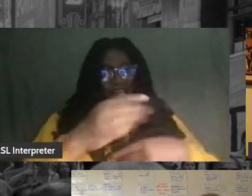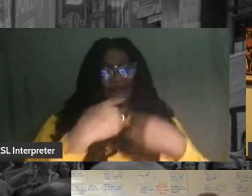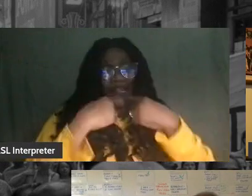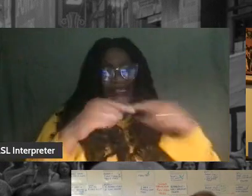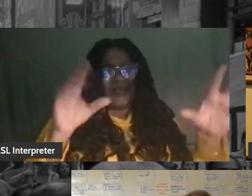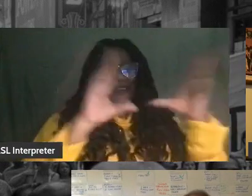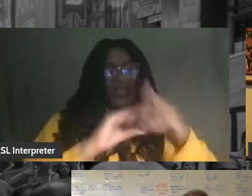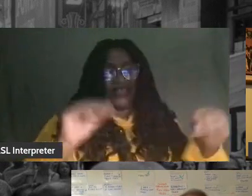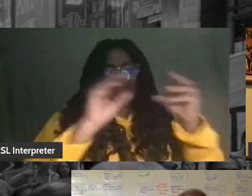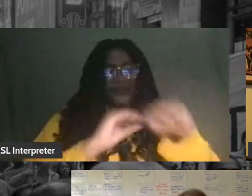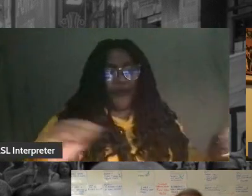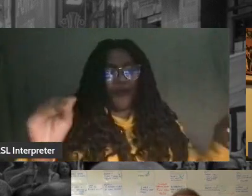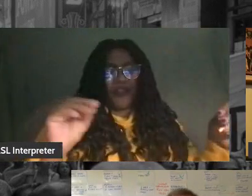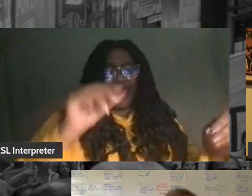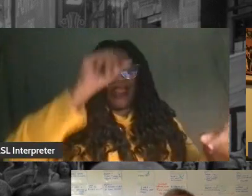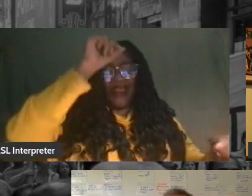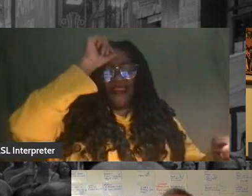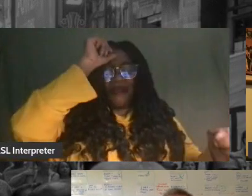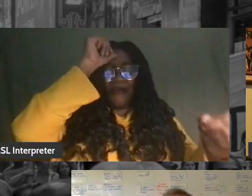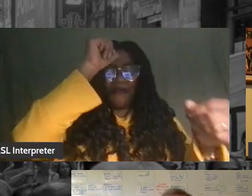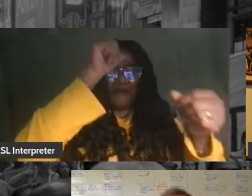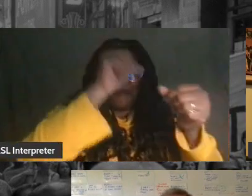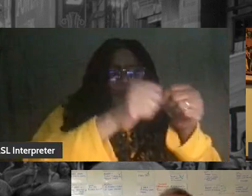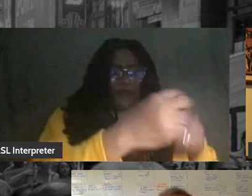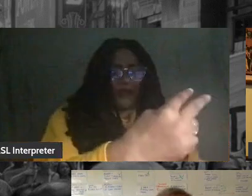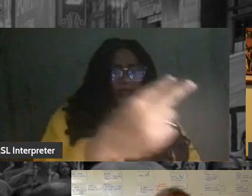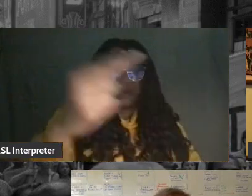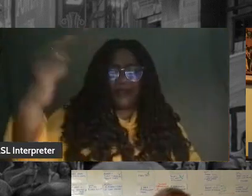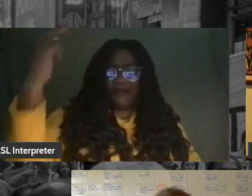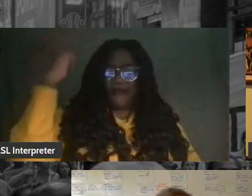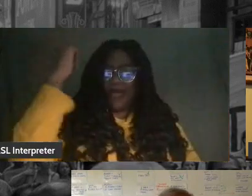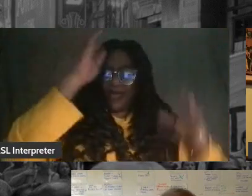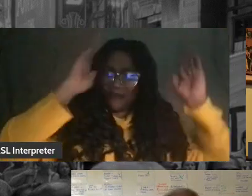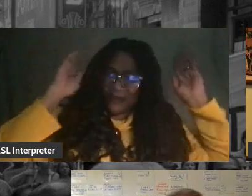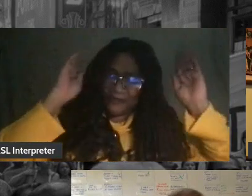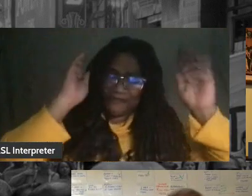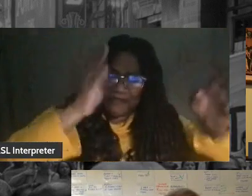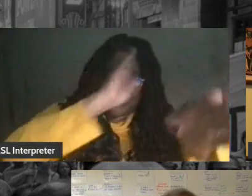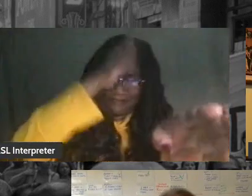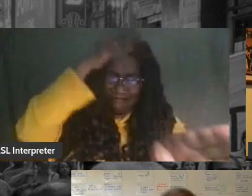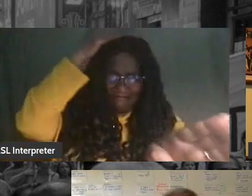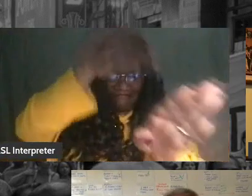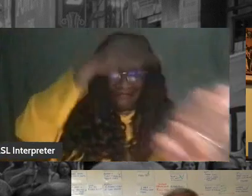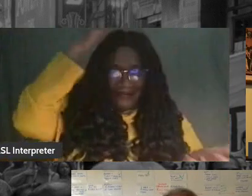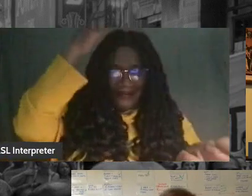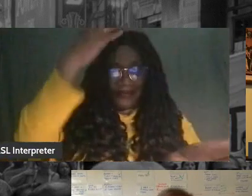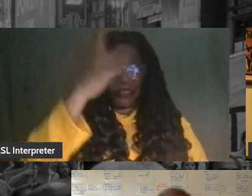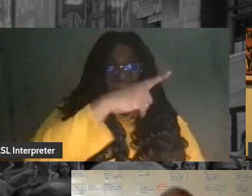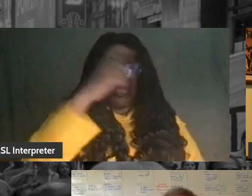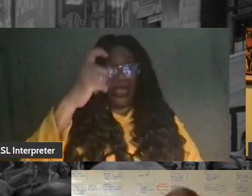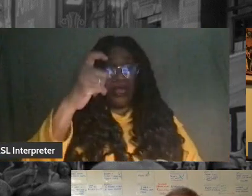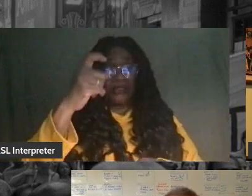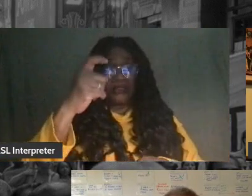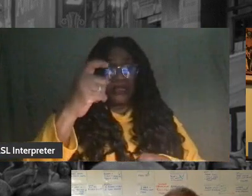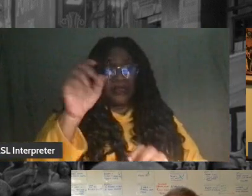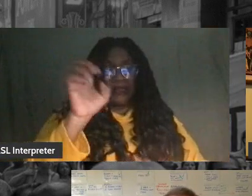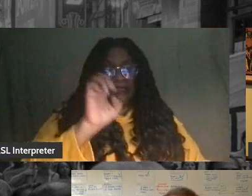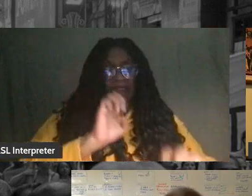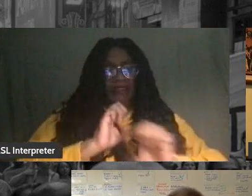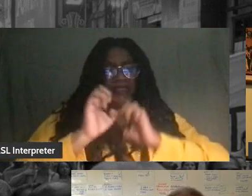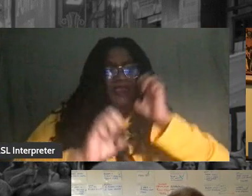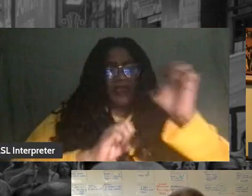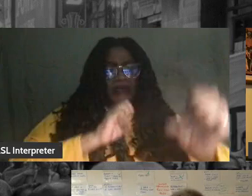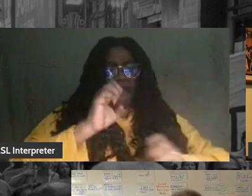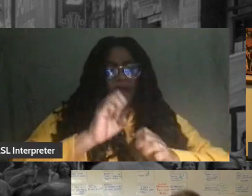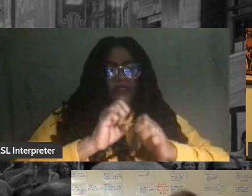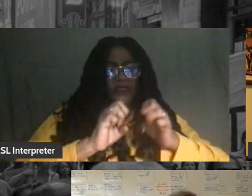the memory is so concrete and precise because the emotional experience was so fantastically overwhelming in the